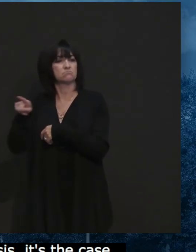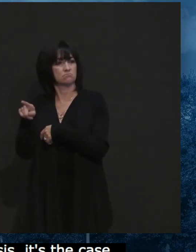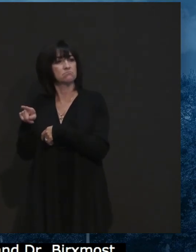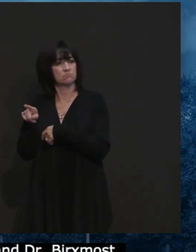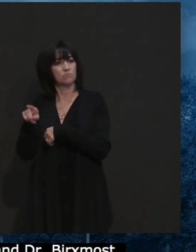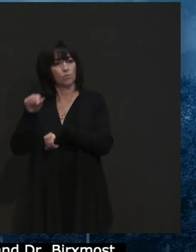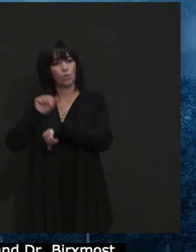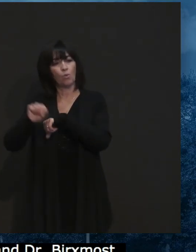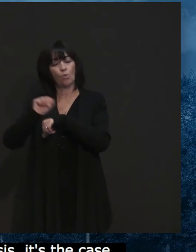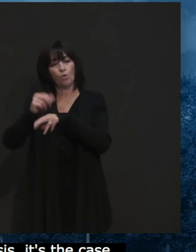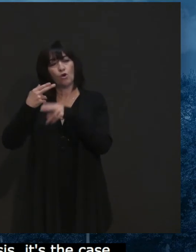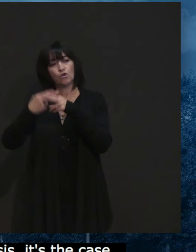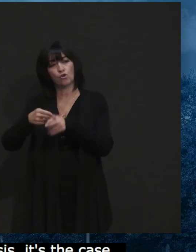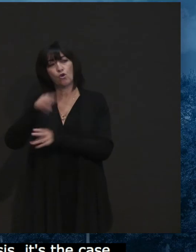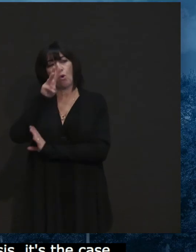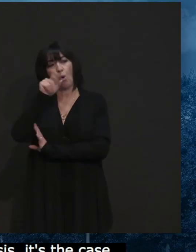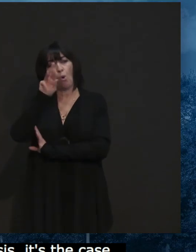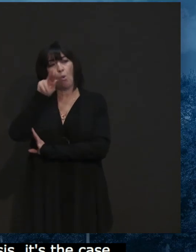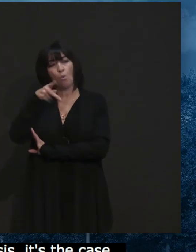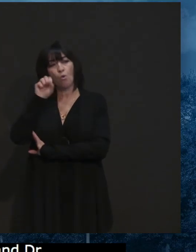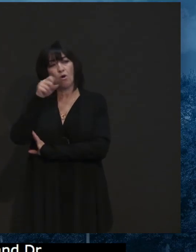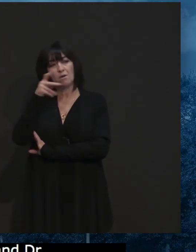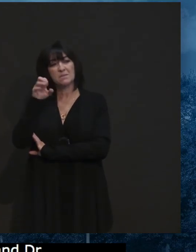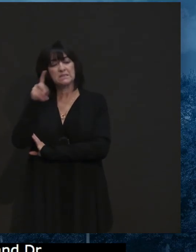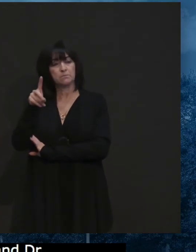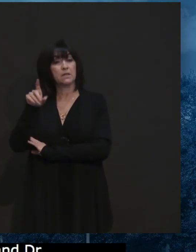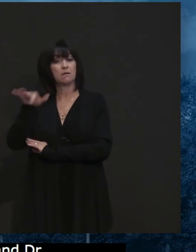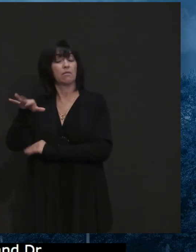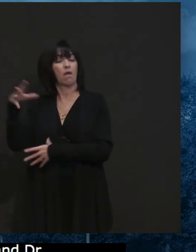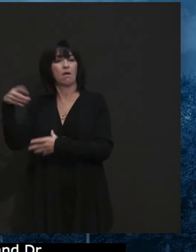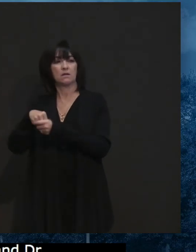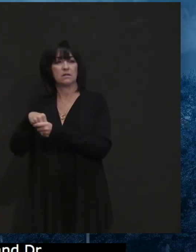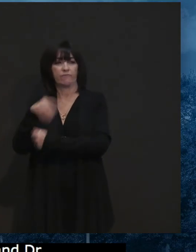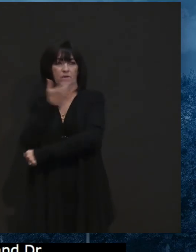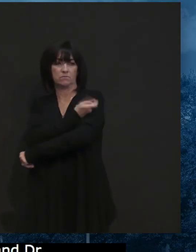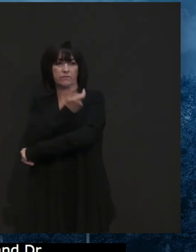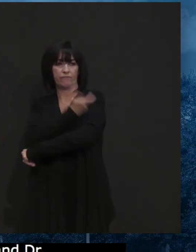Warp Speed with the vaccine, and so I would expect that that will continue.